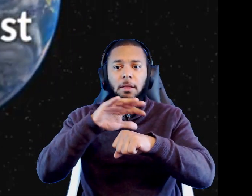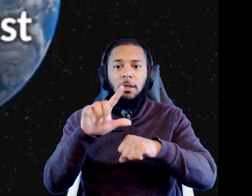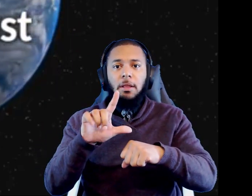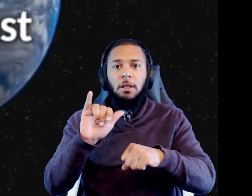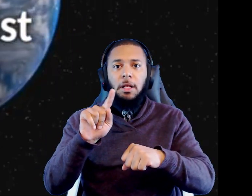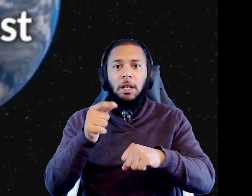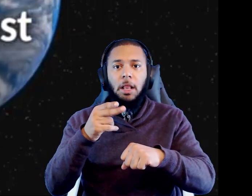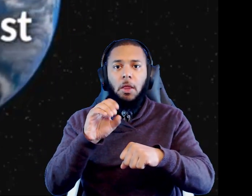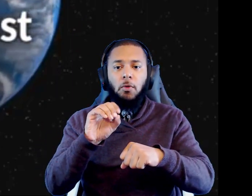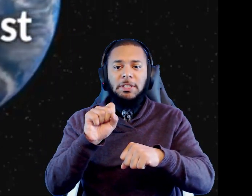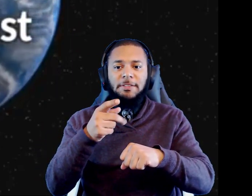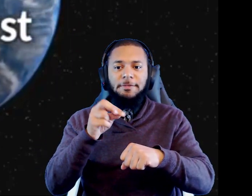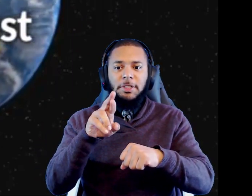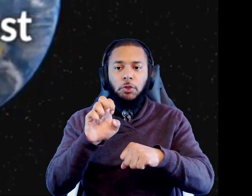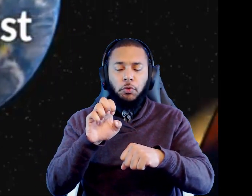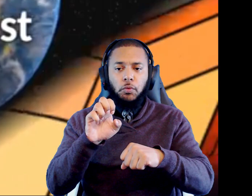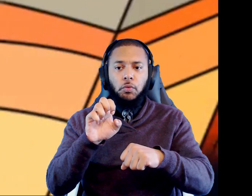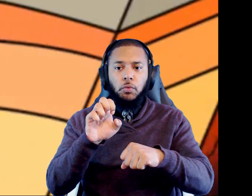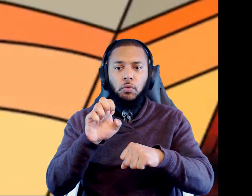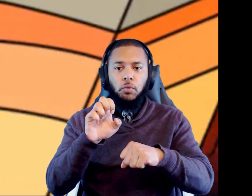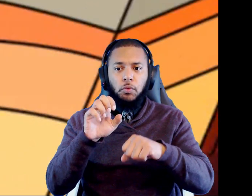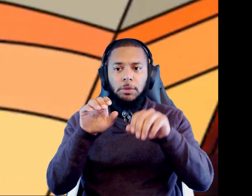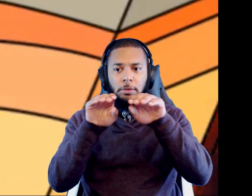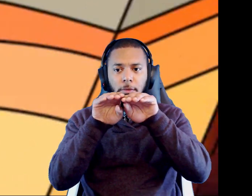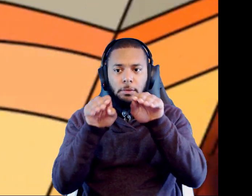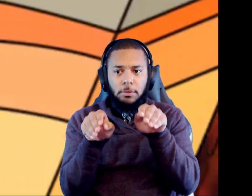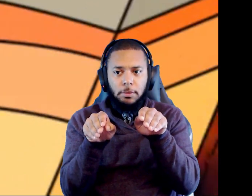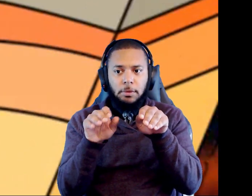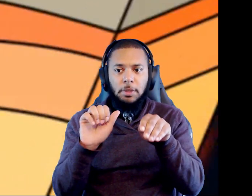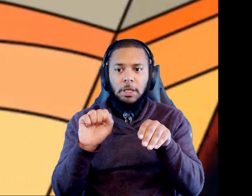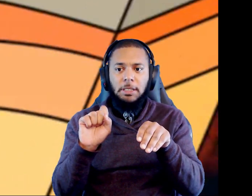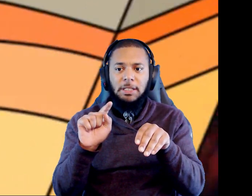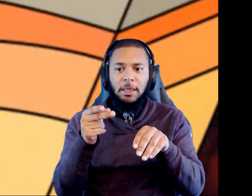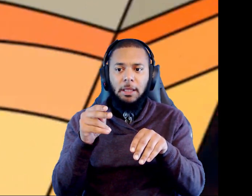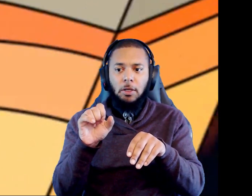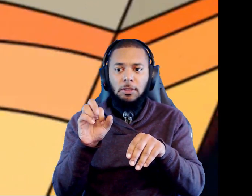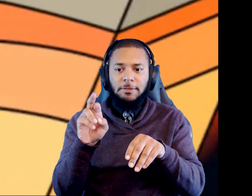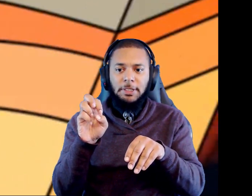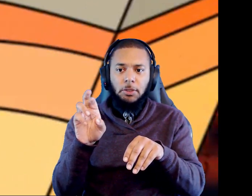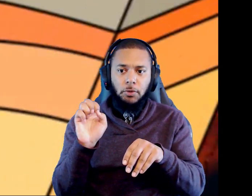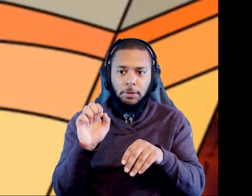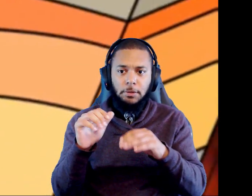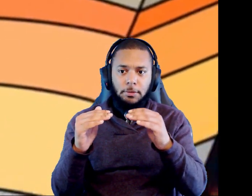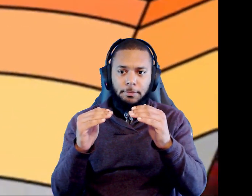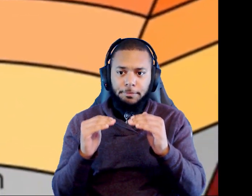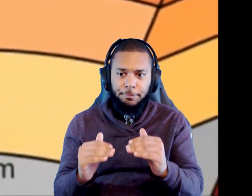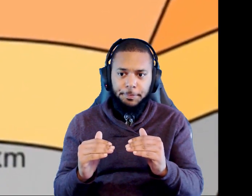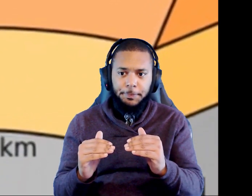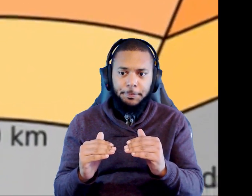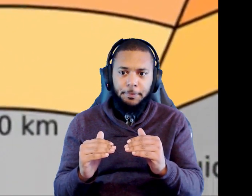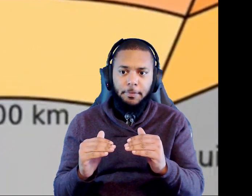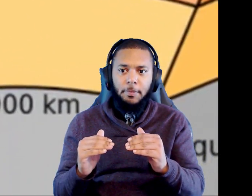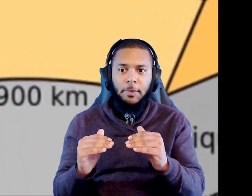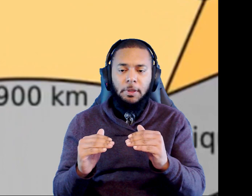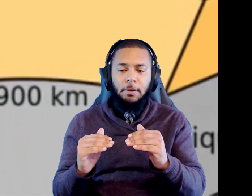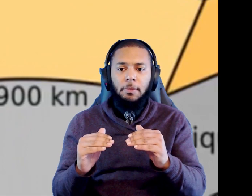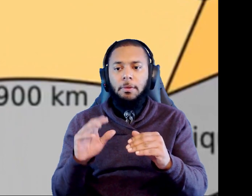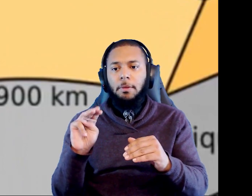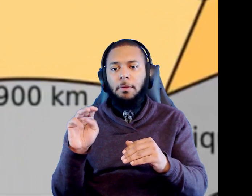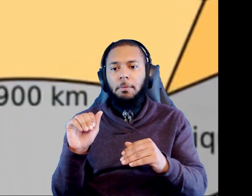It's the crust of the Earth. Just below the crust is the asthenosphere. Just below the asthenosphere is the upper